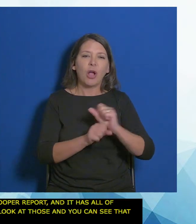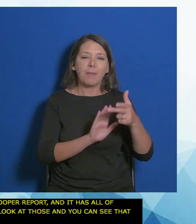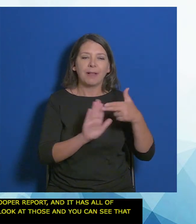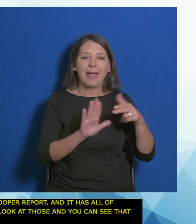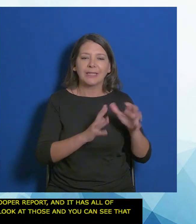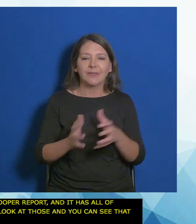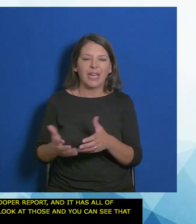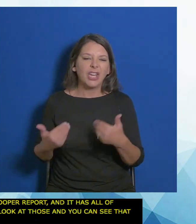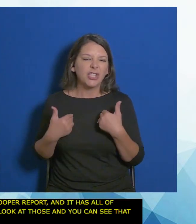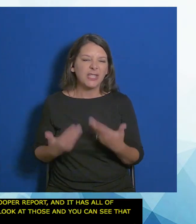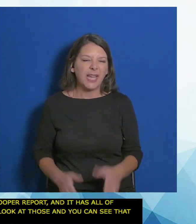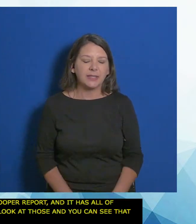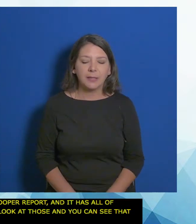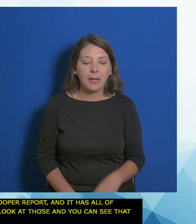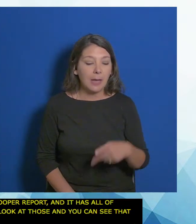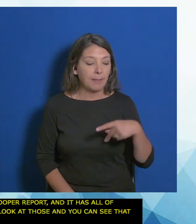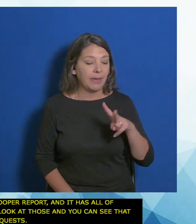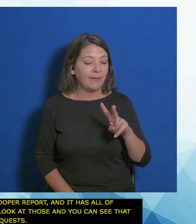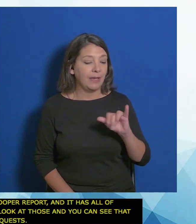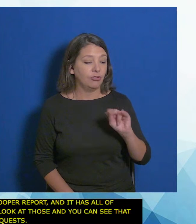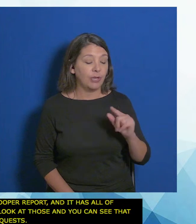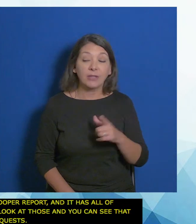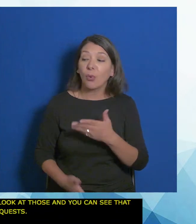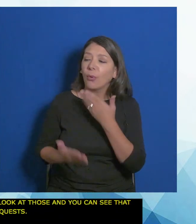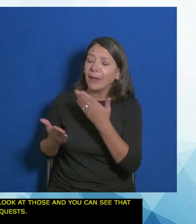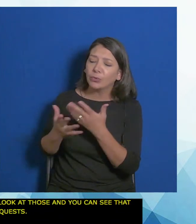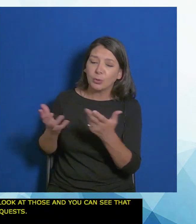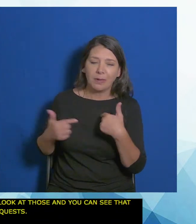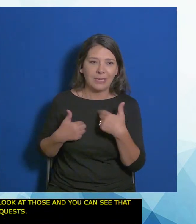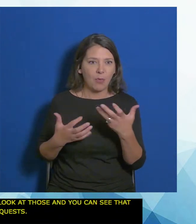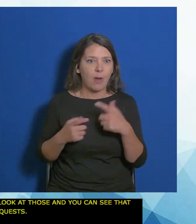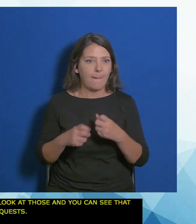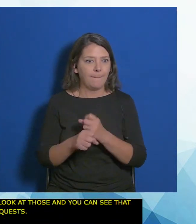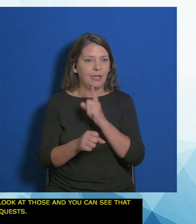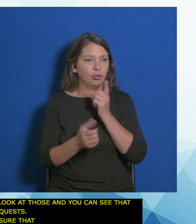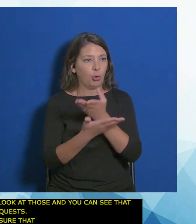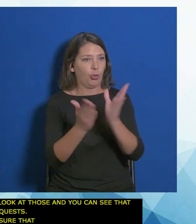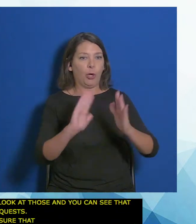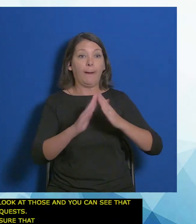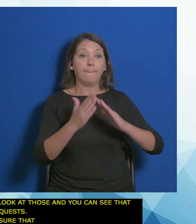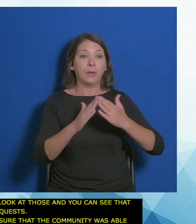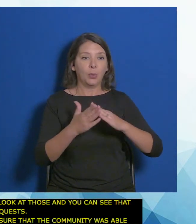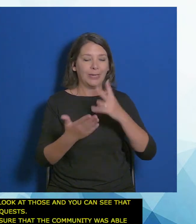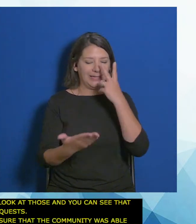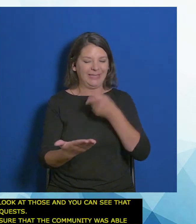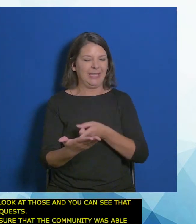Great, thank you so much. I wanted to make sure that the community was able to get that information as well.